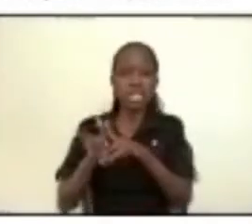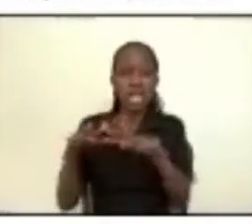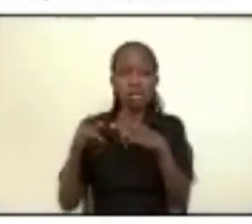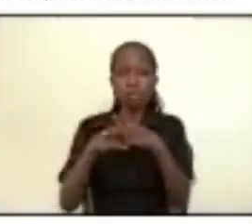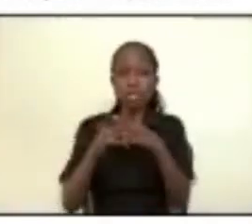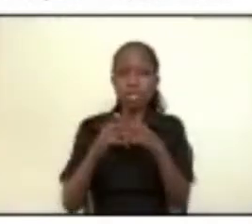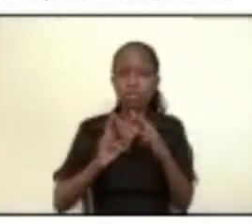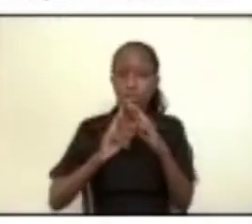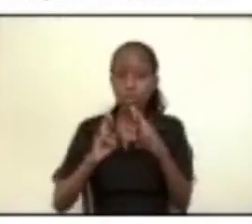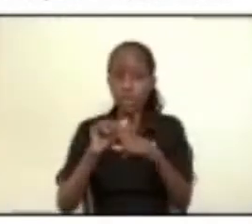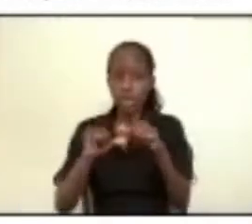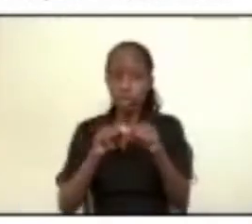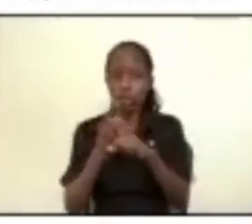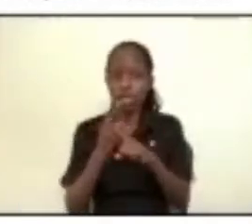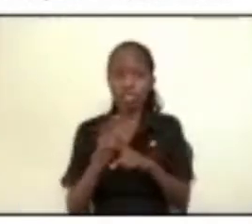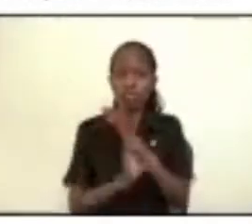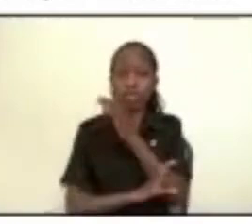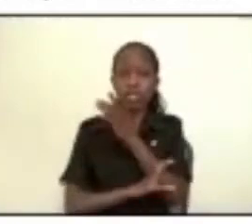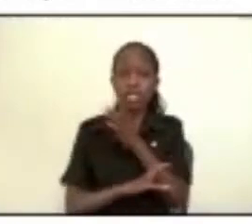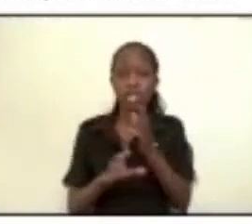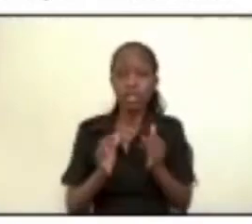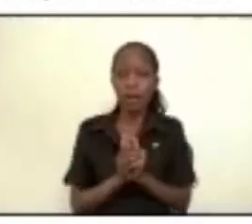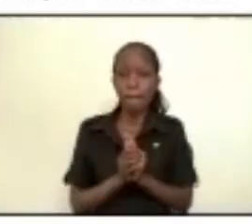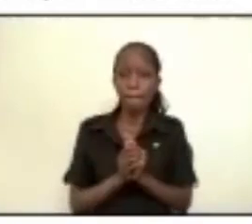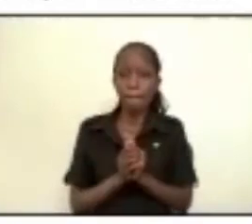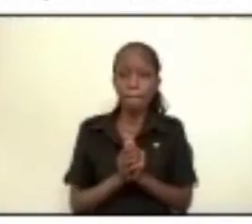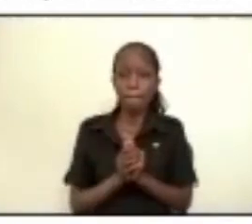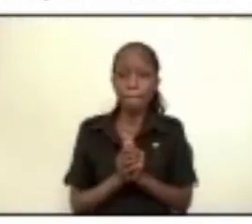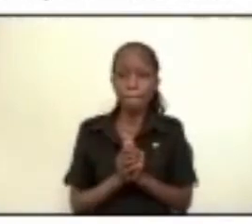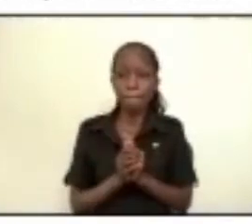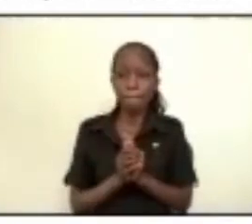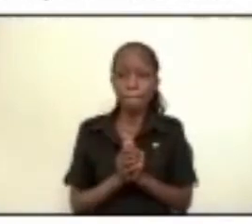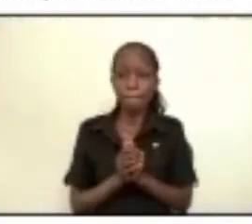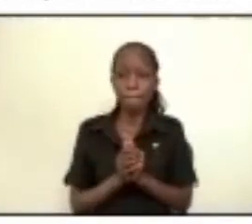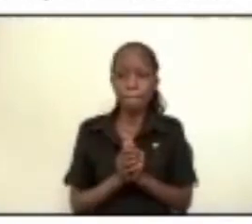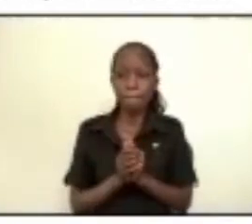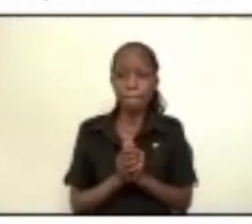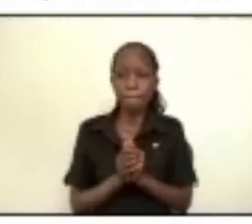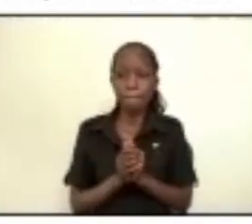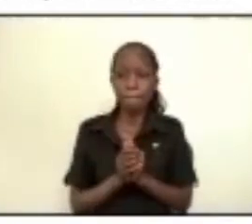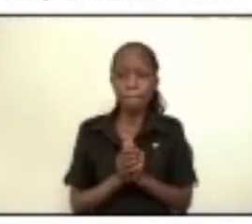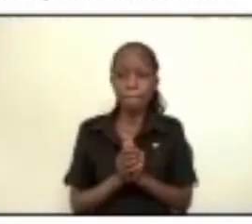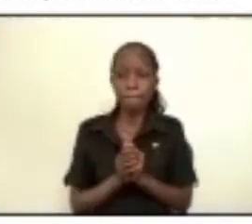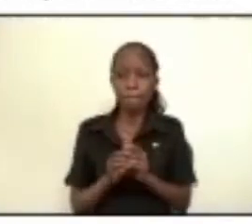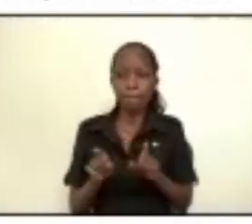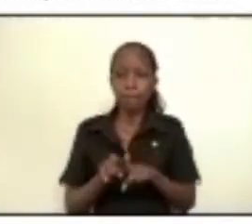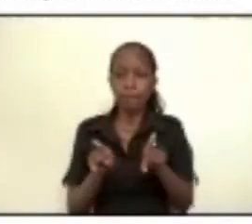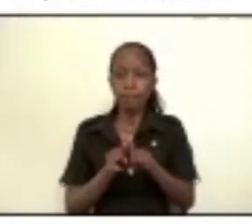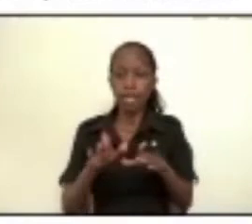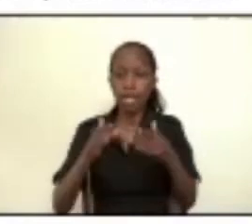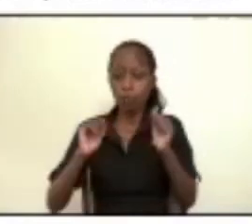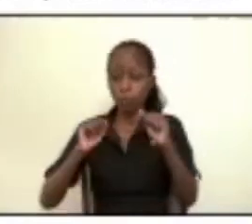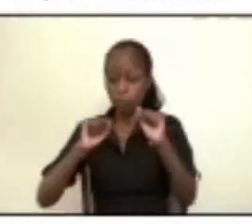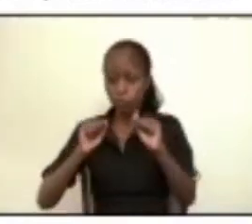different countries that you've never had a chance to even, visit? And how can you